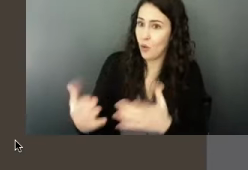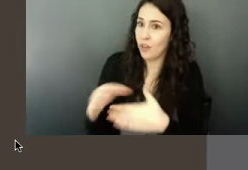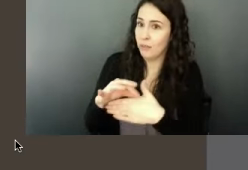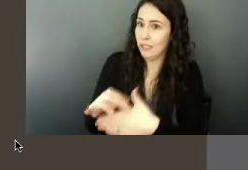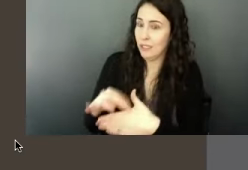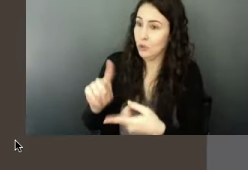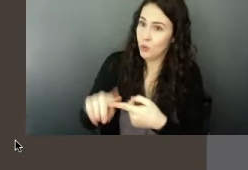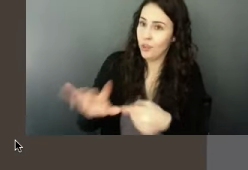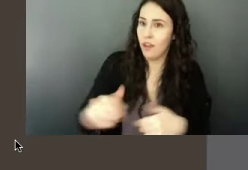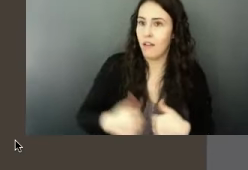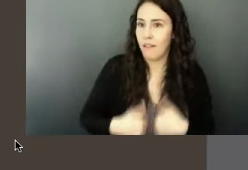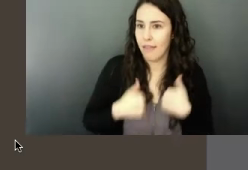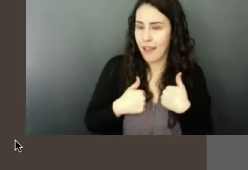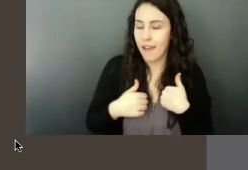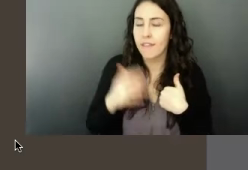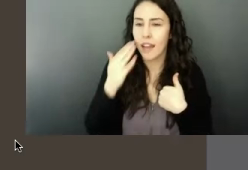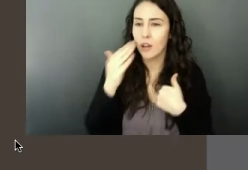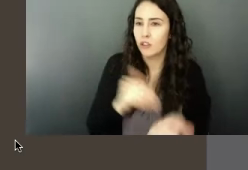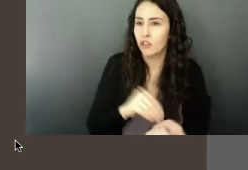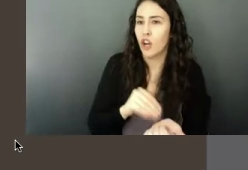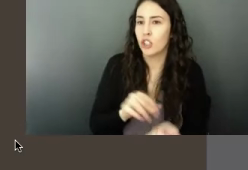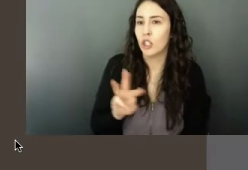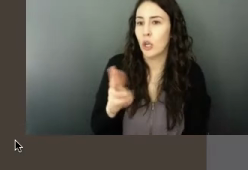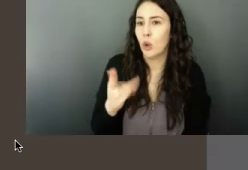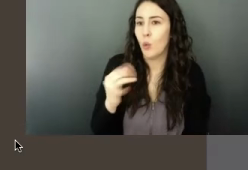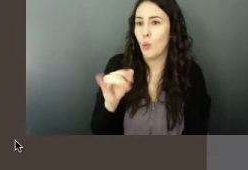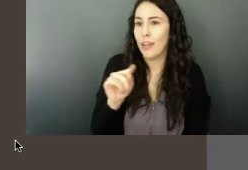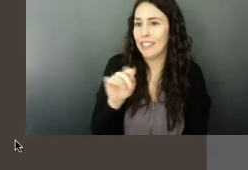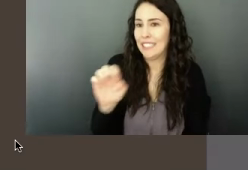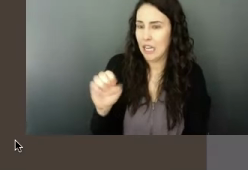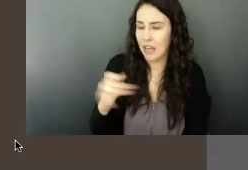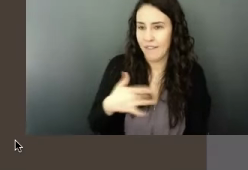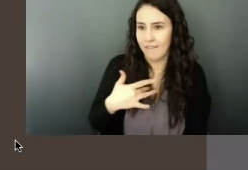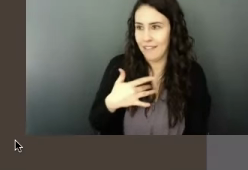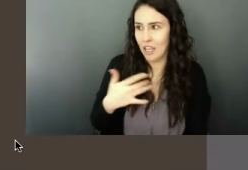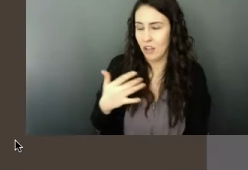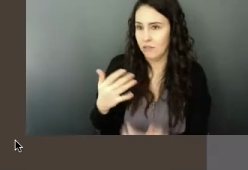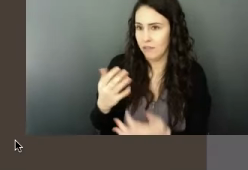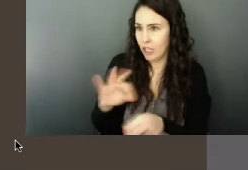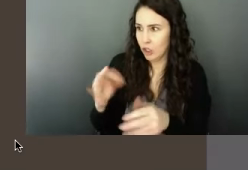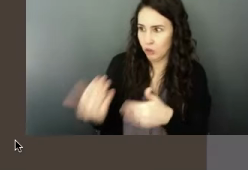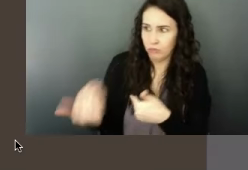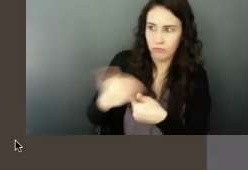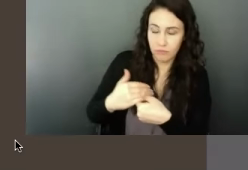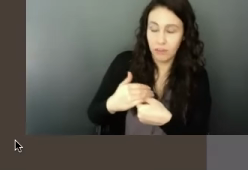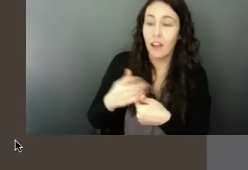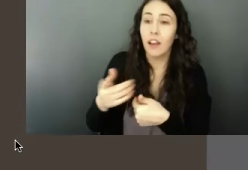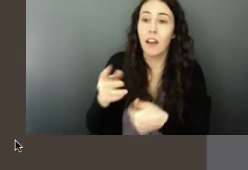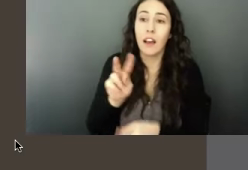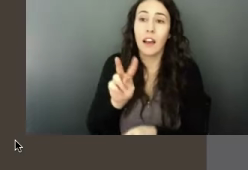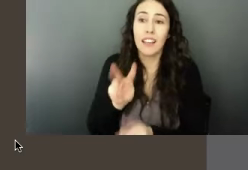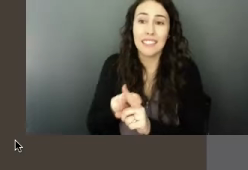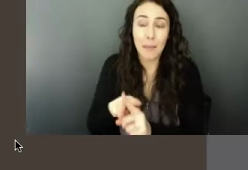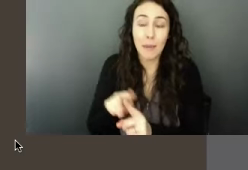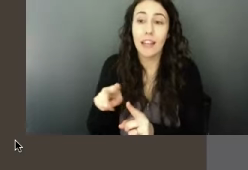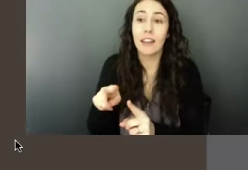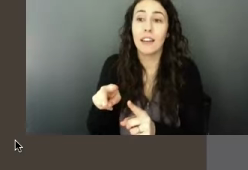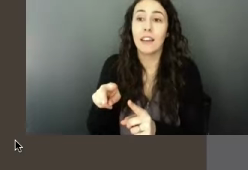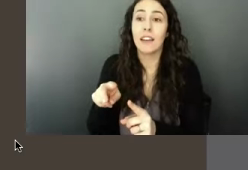does and feel free to jump in, Jude, an assignment where students are reflecting